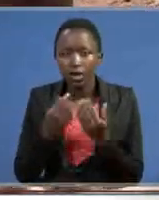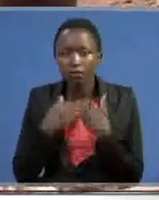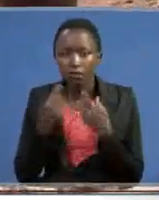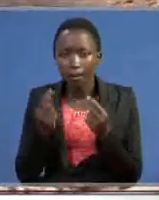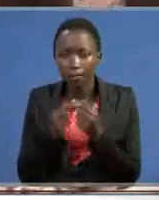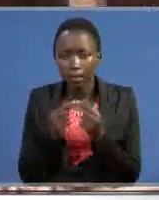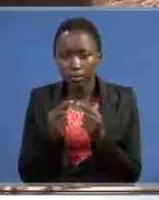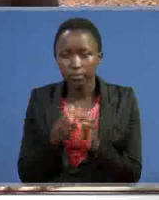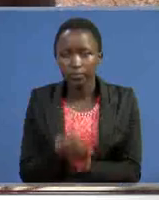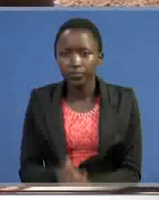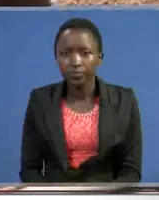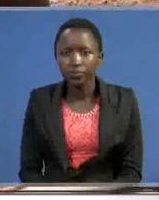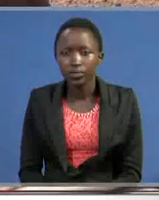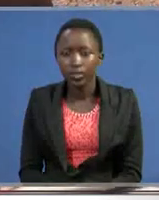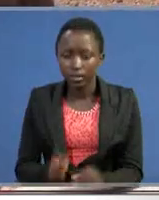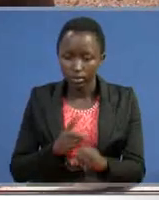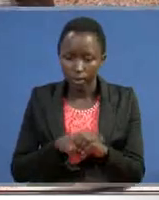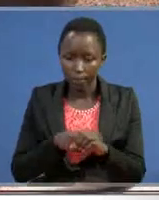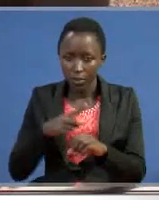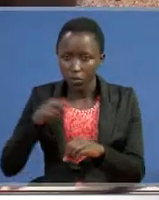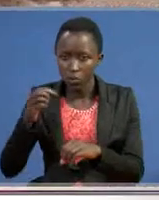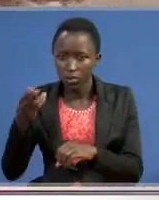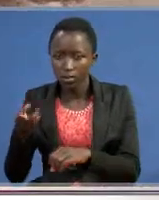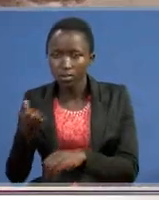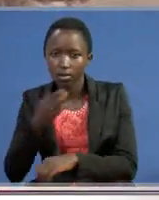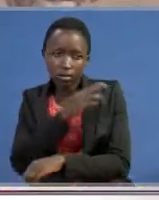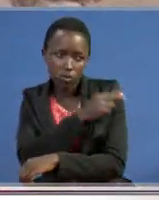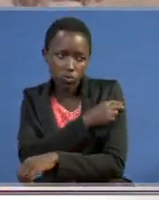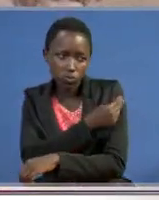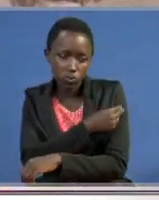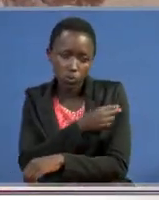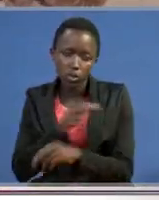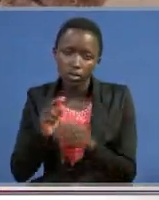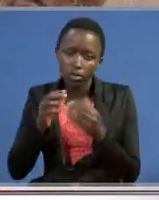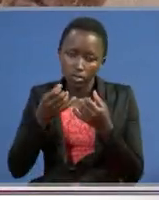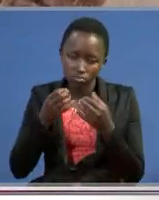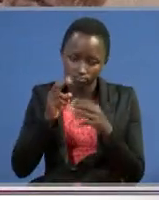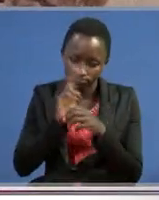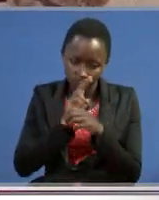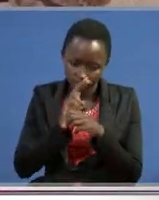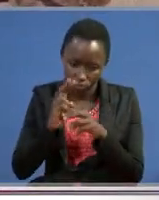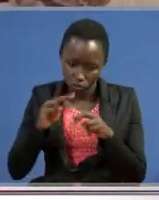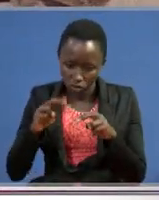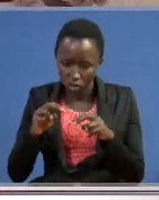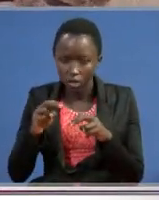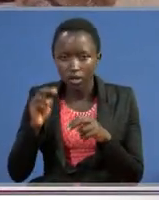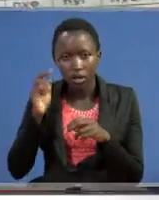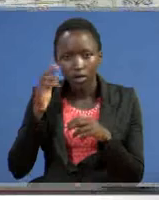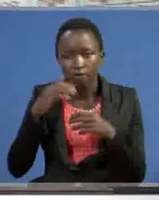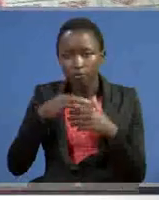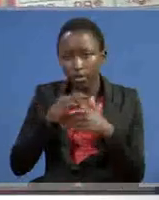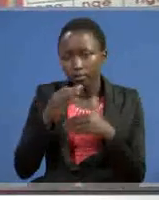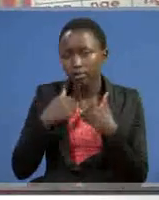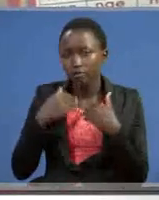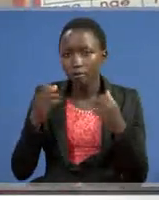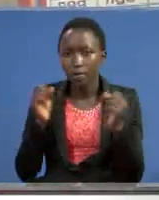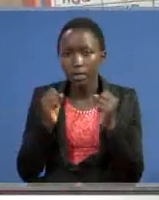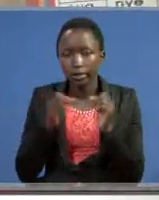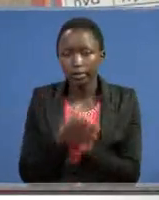Rihanna the civilian little ekukhanyen red woke up in WA a karate con hakuna malaria